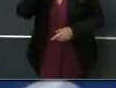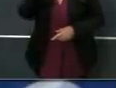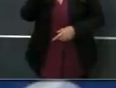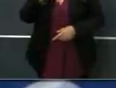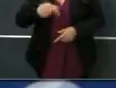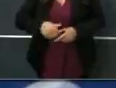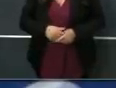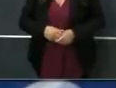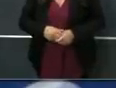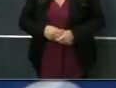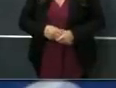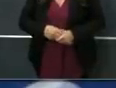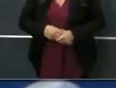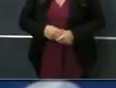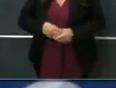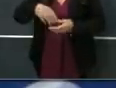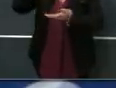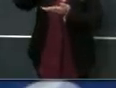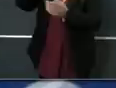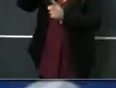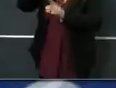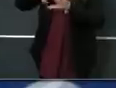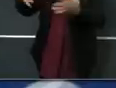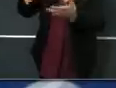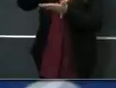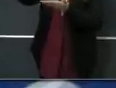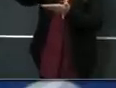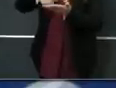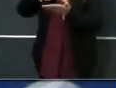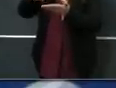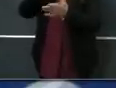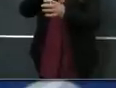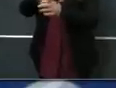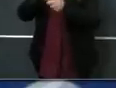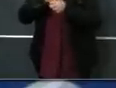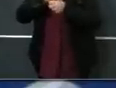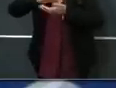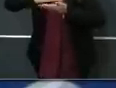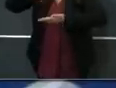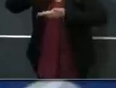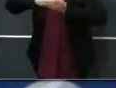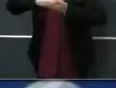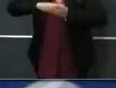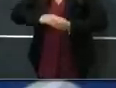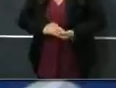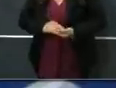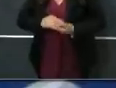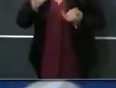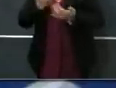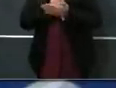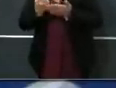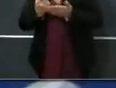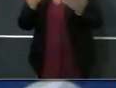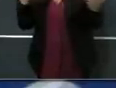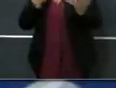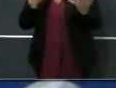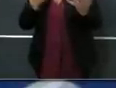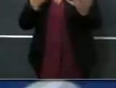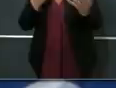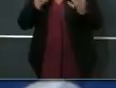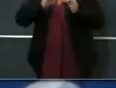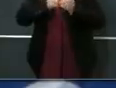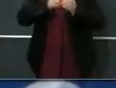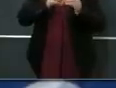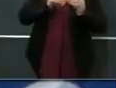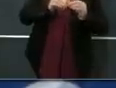who will be receiving laptops and Chromebooks starting this week. Any additional details you can provide on that rollout